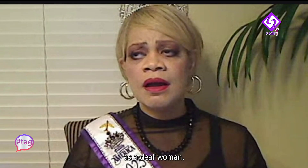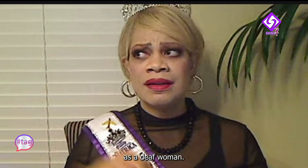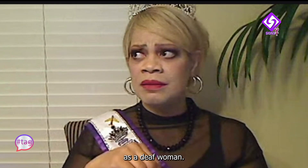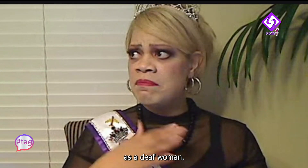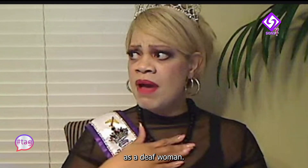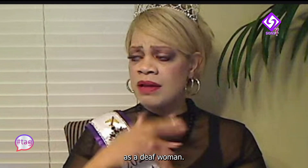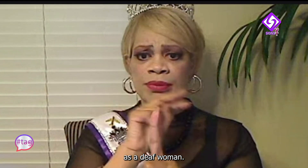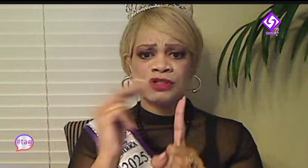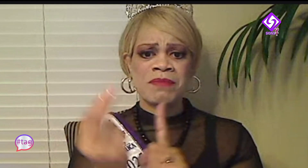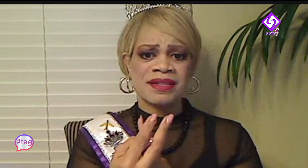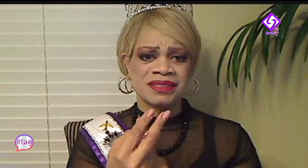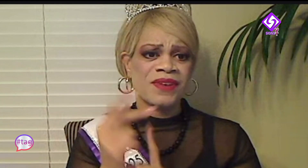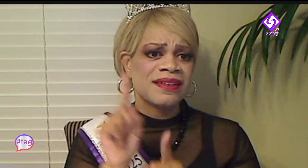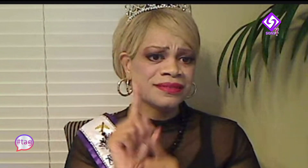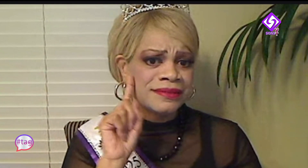woman.